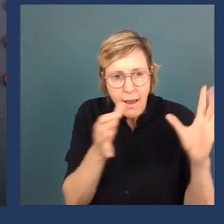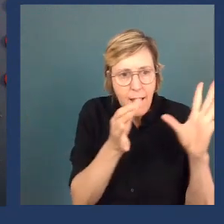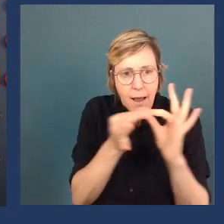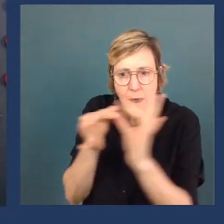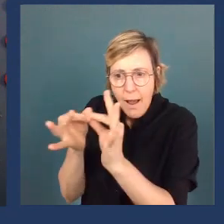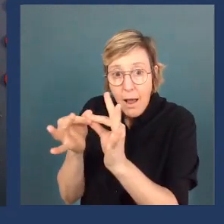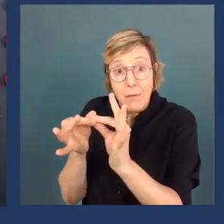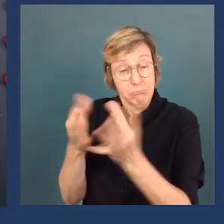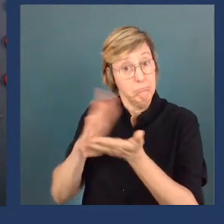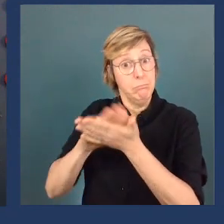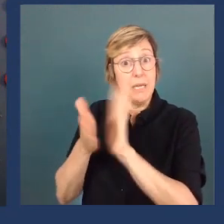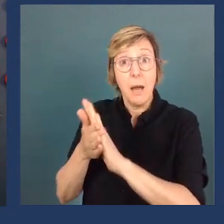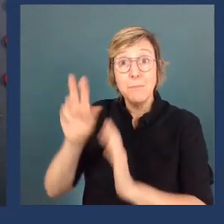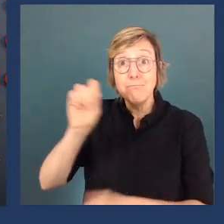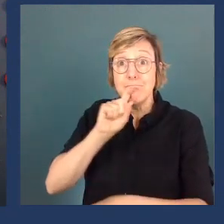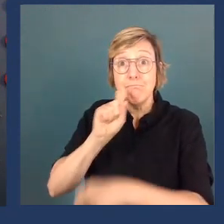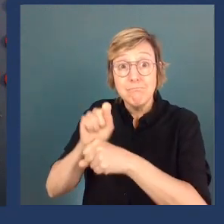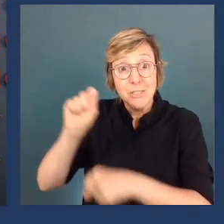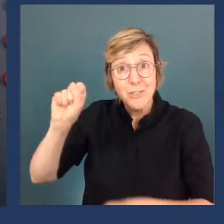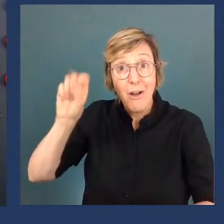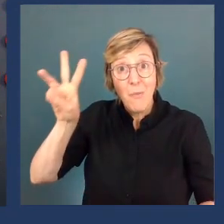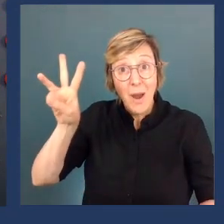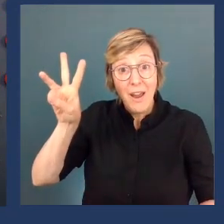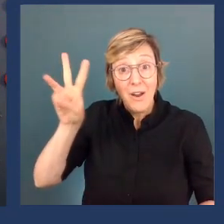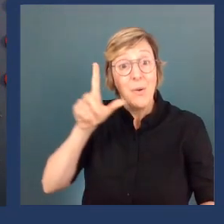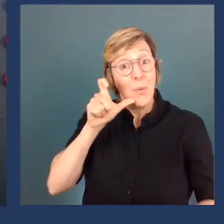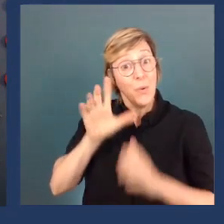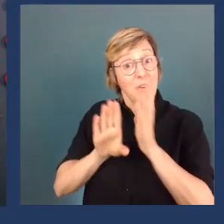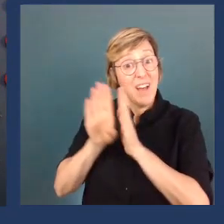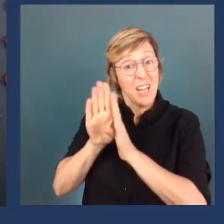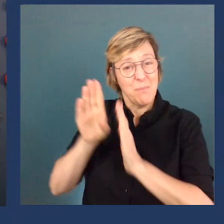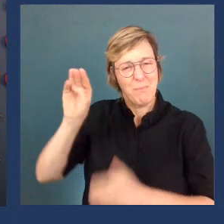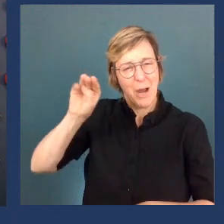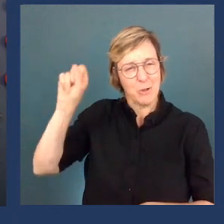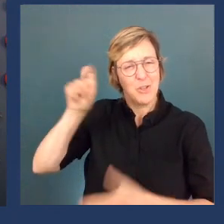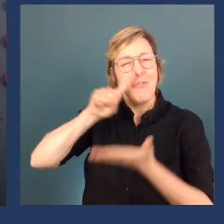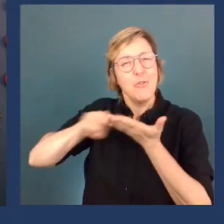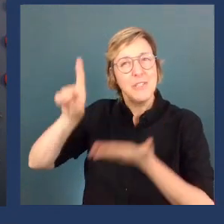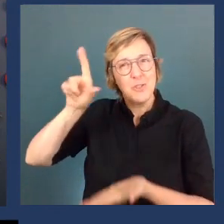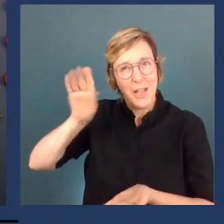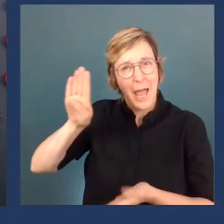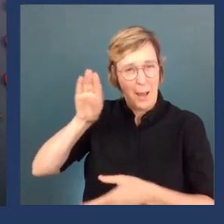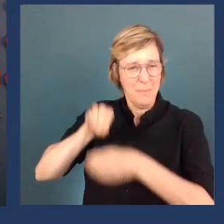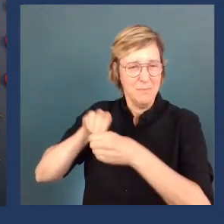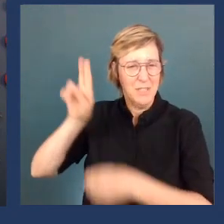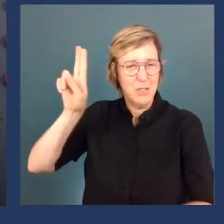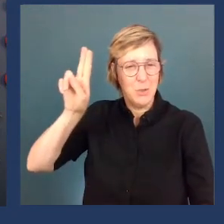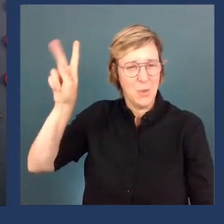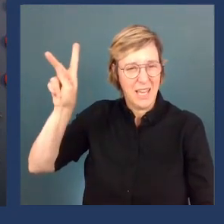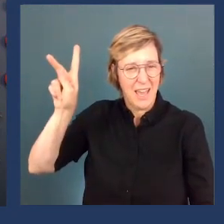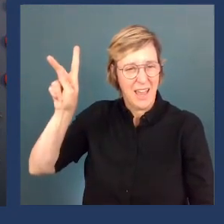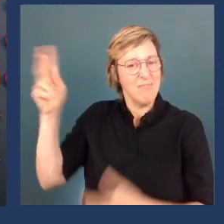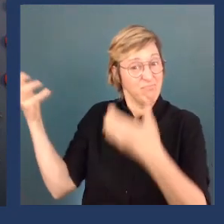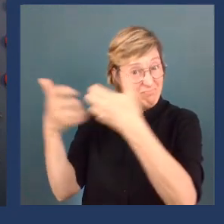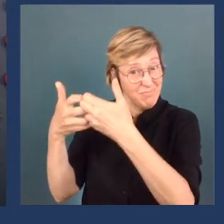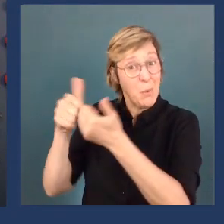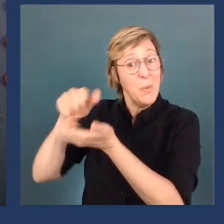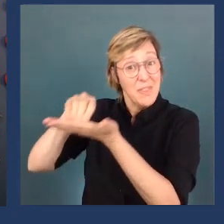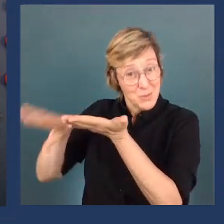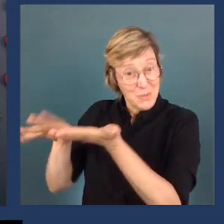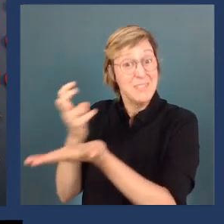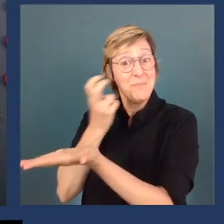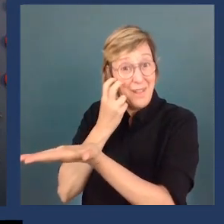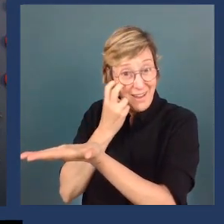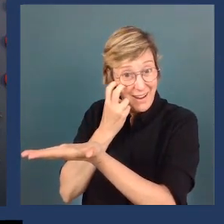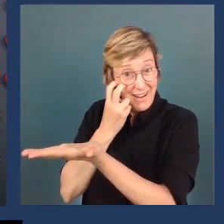make software. This was developed by the Microsoft Research Lab in the UK in collaboration with students who are blind. And this